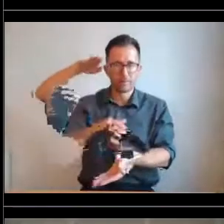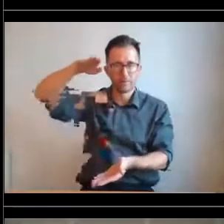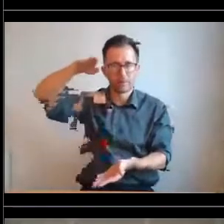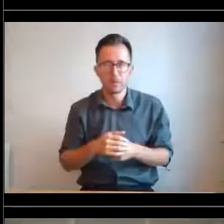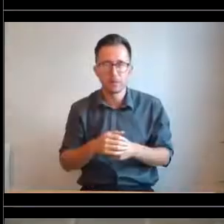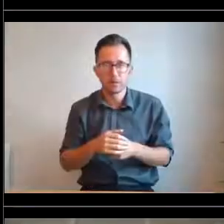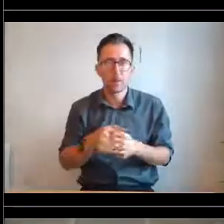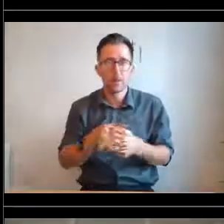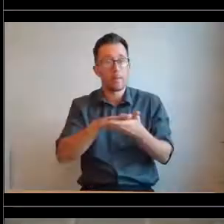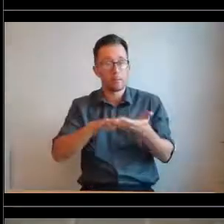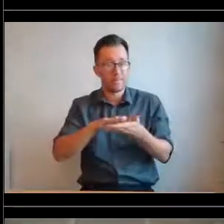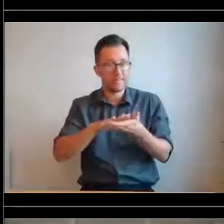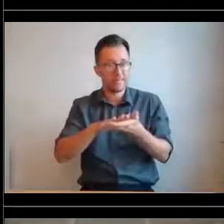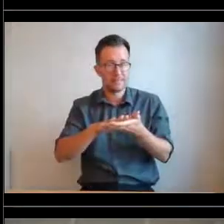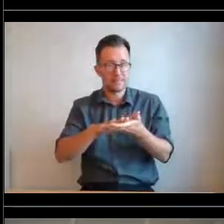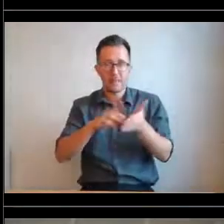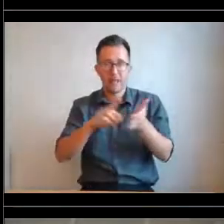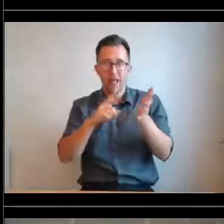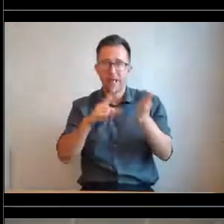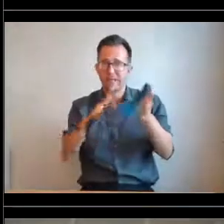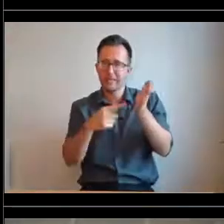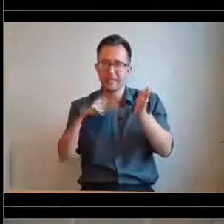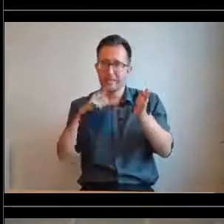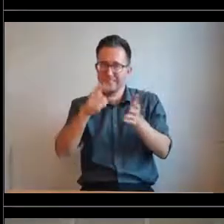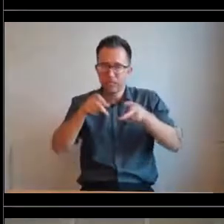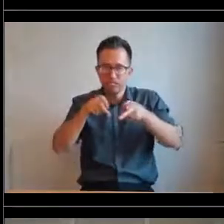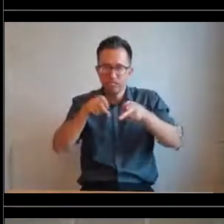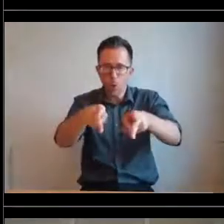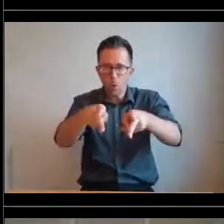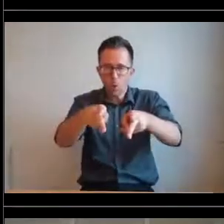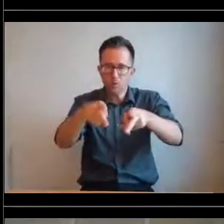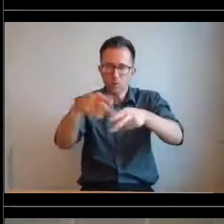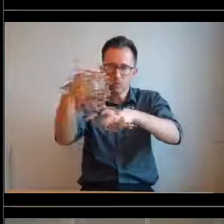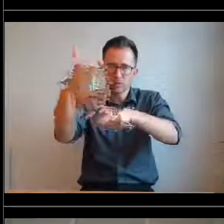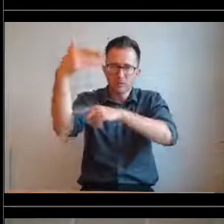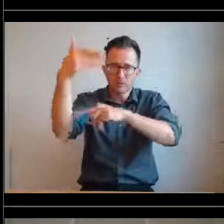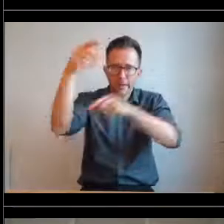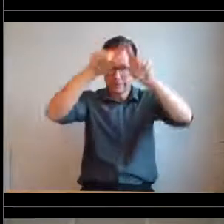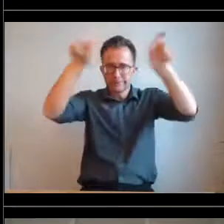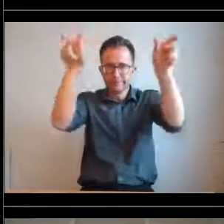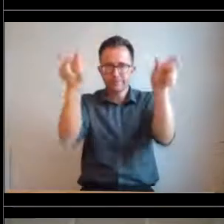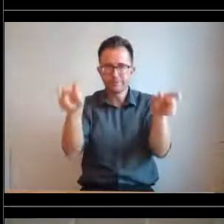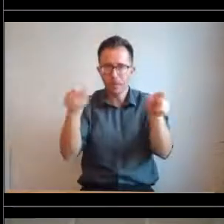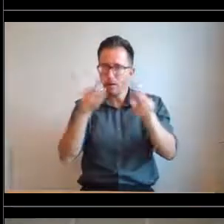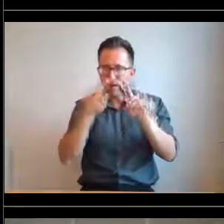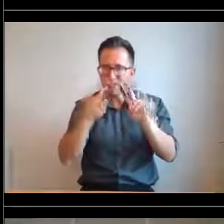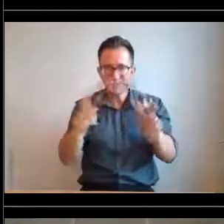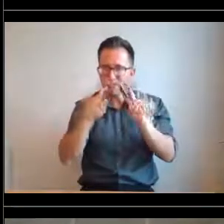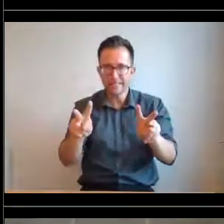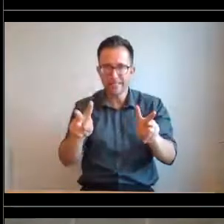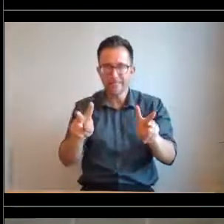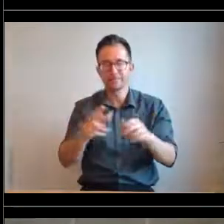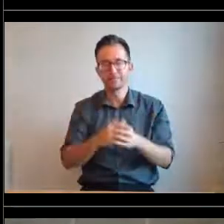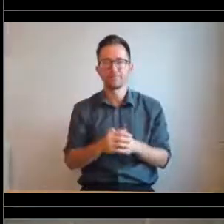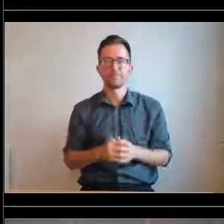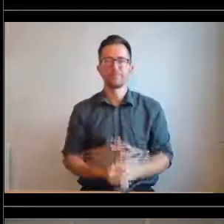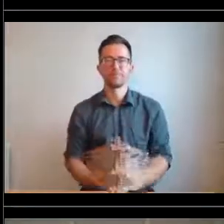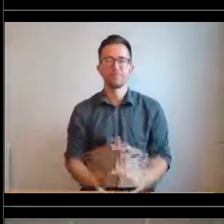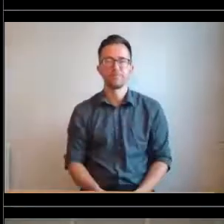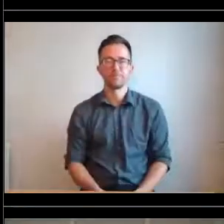crossing will still be in a relatively deep cutting at that point, and so the gantry infrastructure should not be visible.